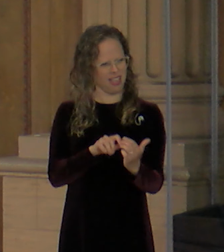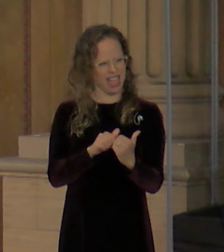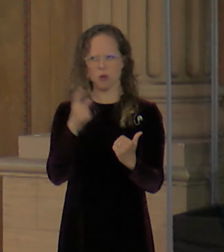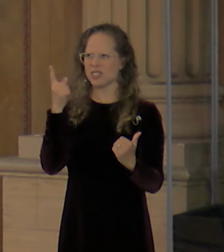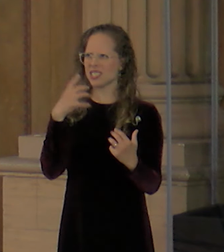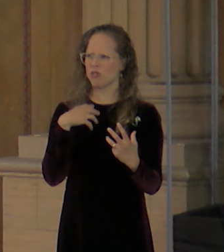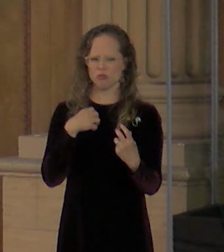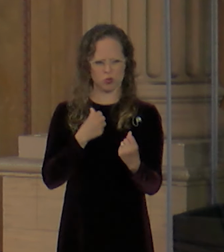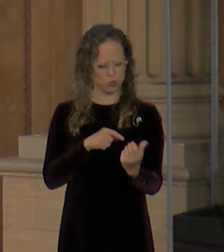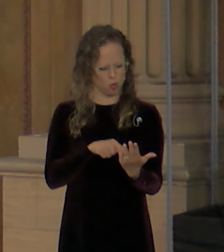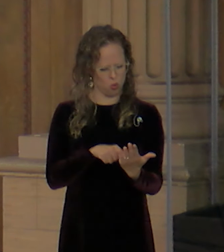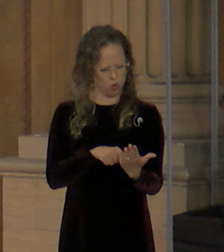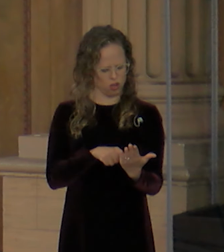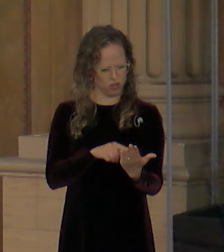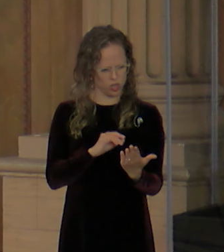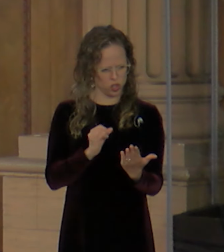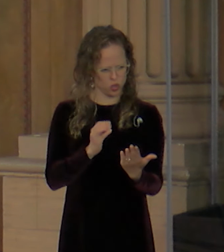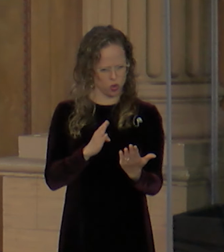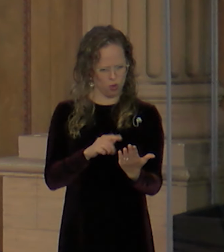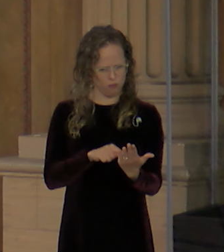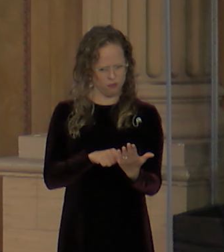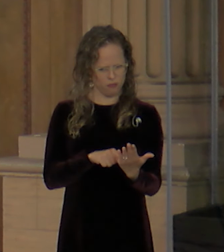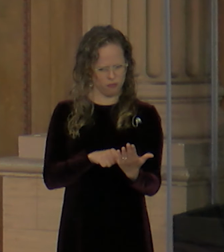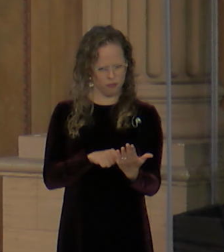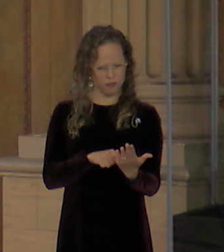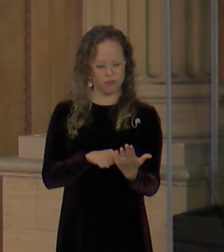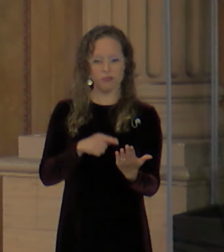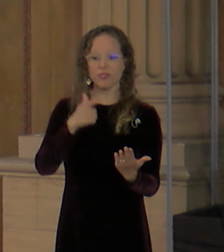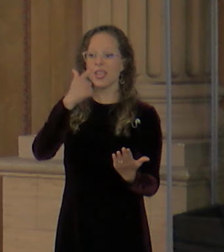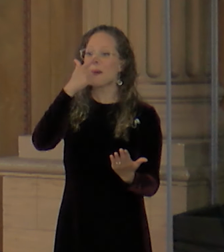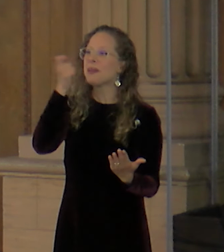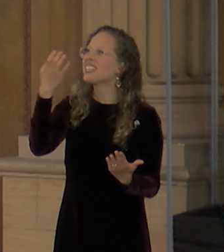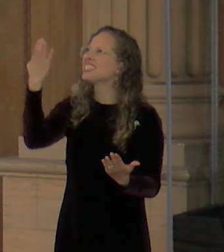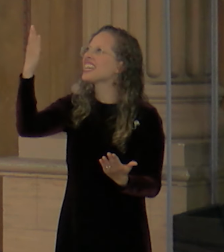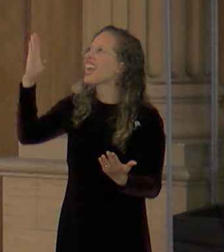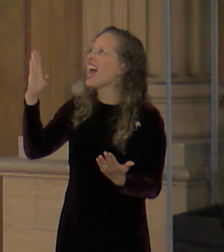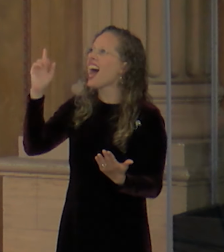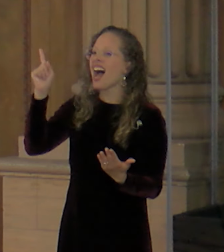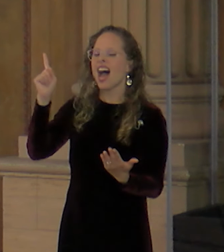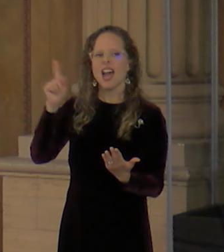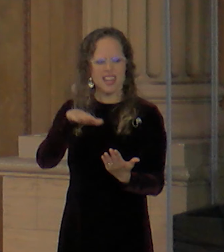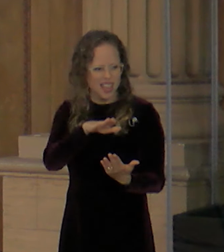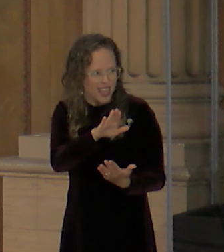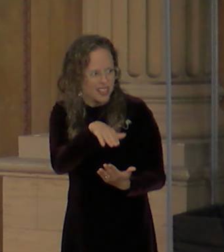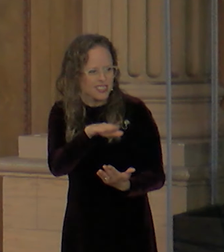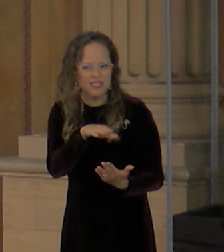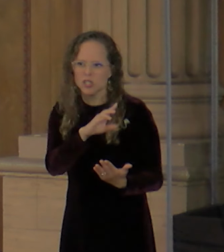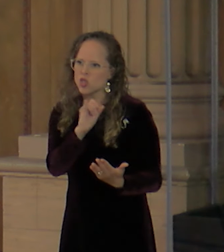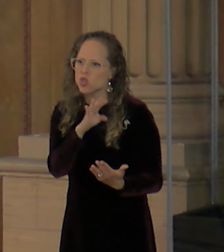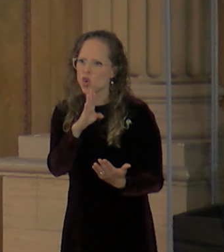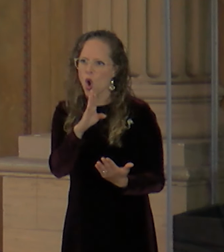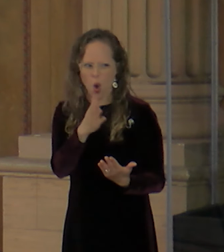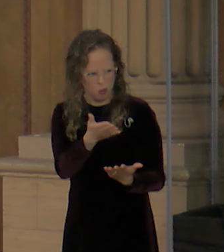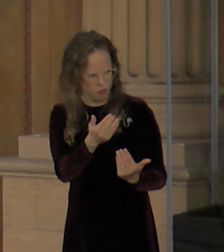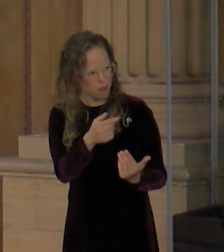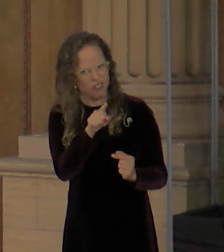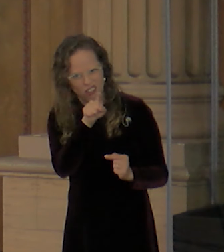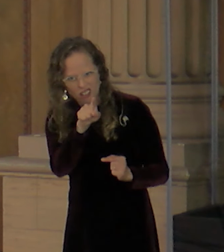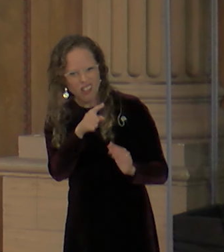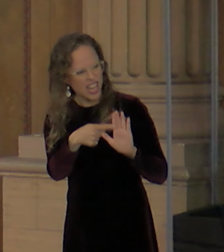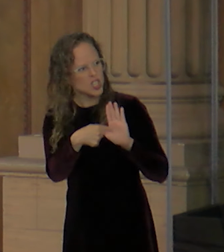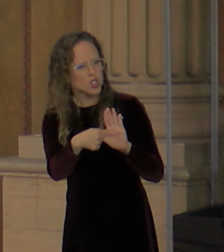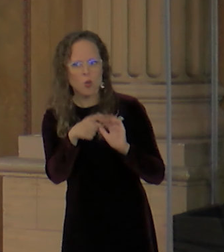Well, part of it is that God is pointing Job to the real enemy in the world. Remember, Job's friends came along and they said Job was the